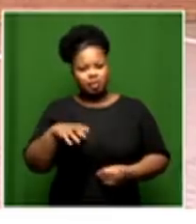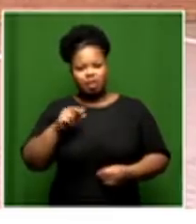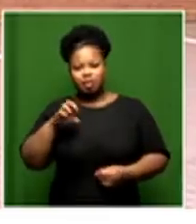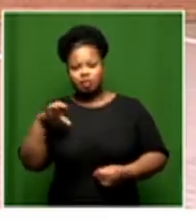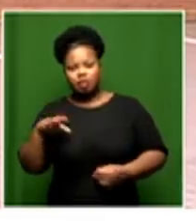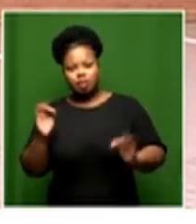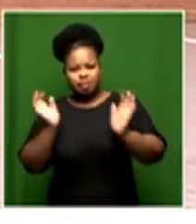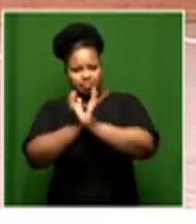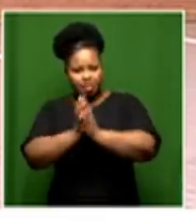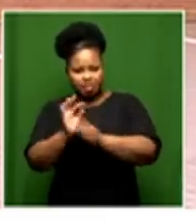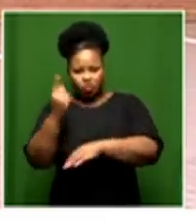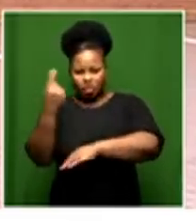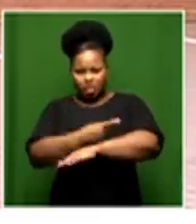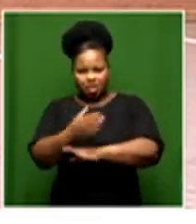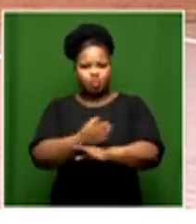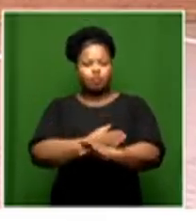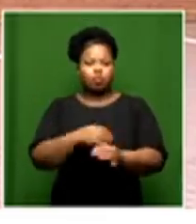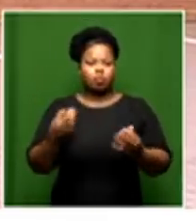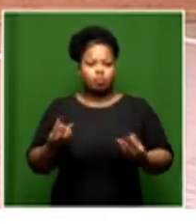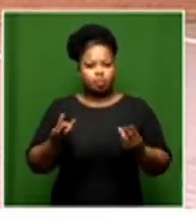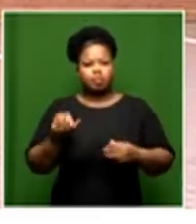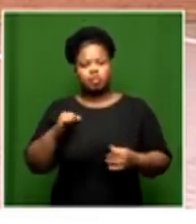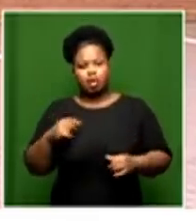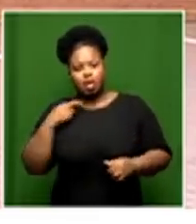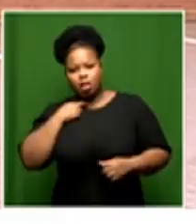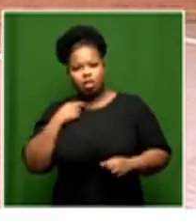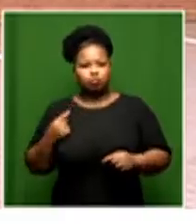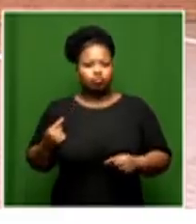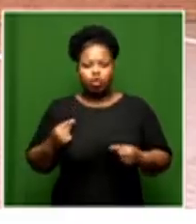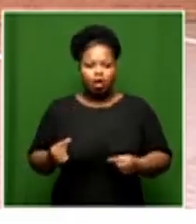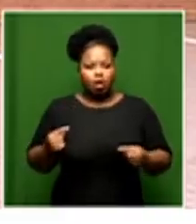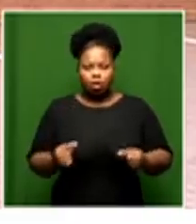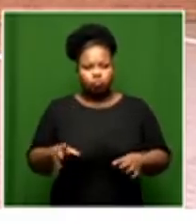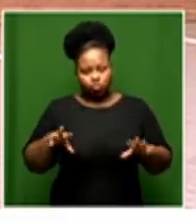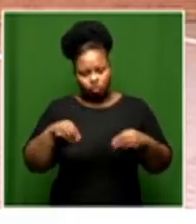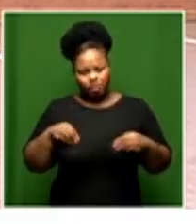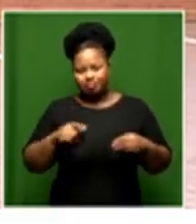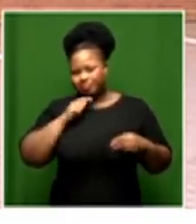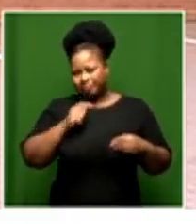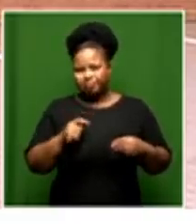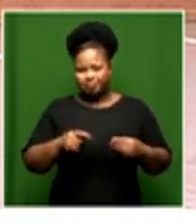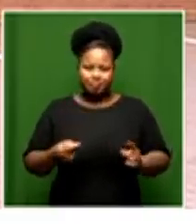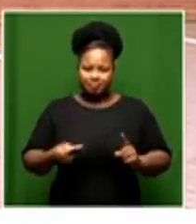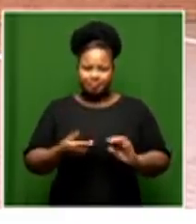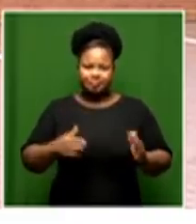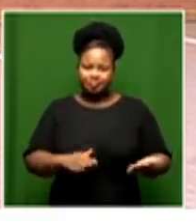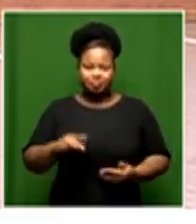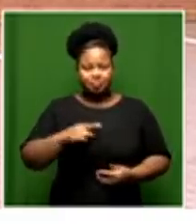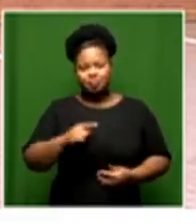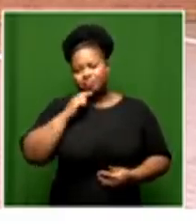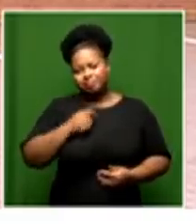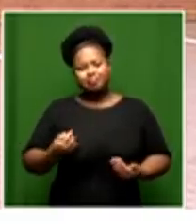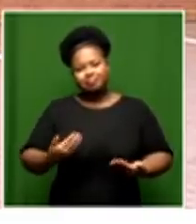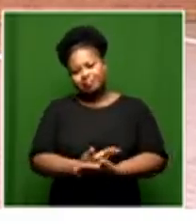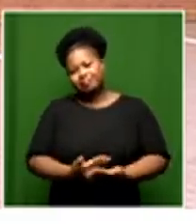NEC Lekgotla. So people are still really struggling to come to terms with his passing, saying that his presence was really